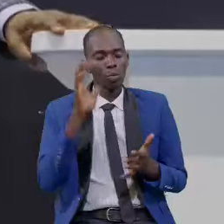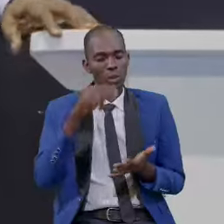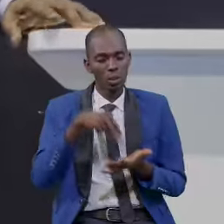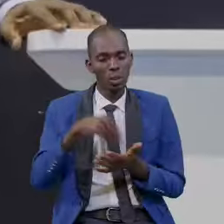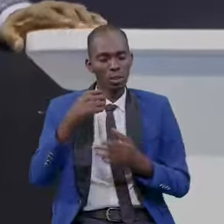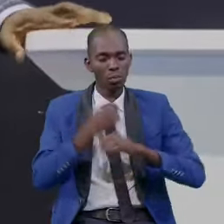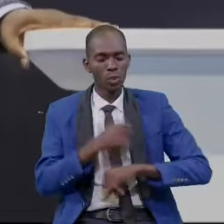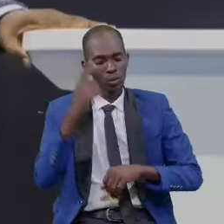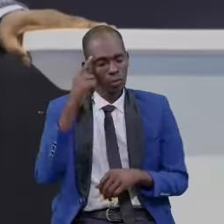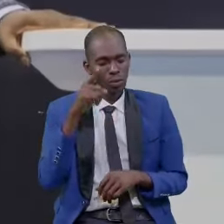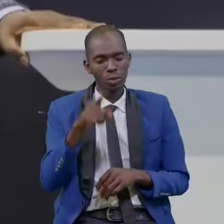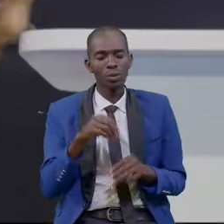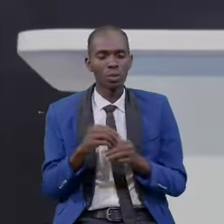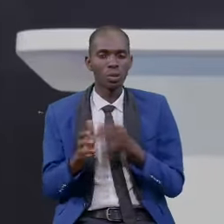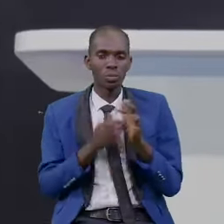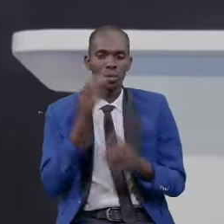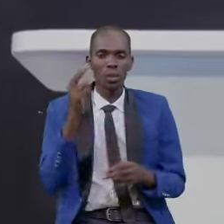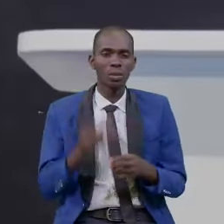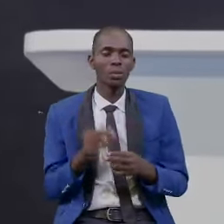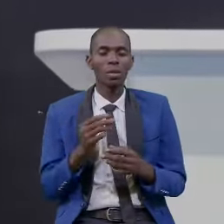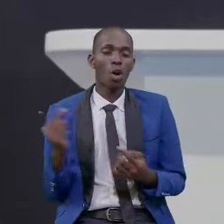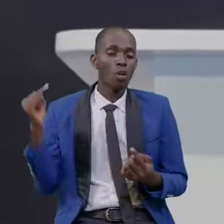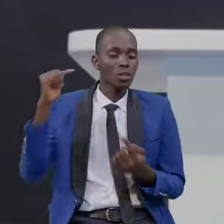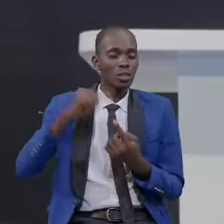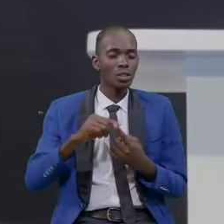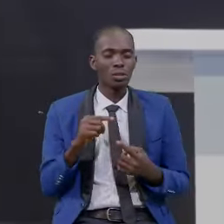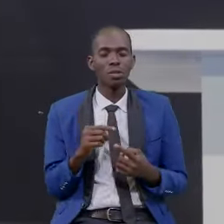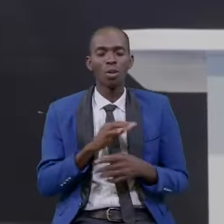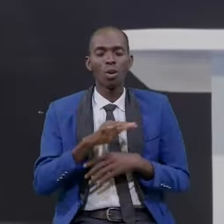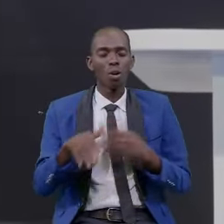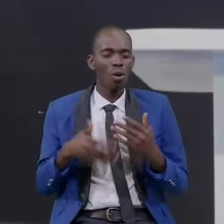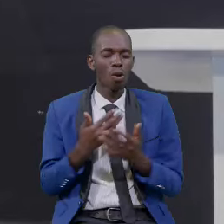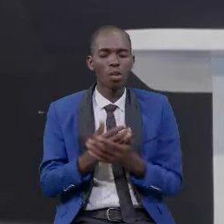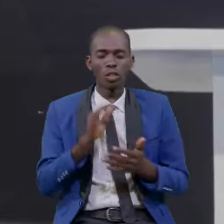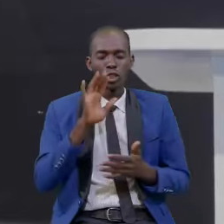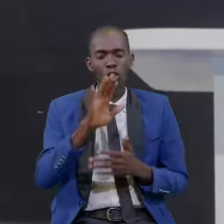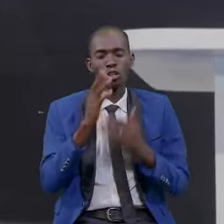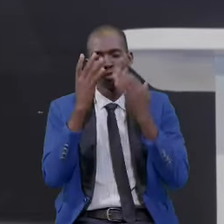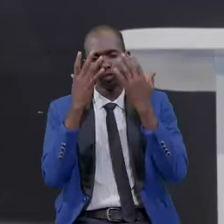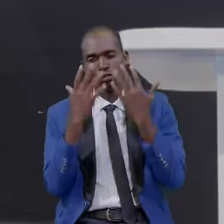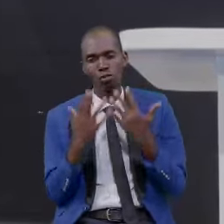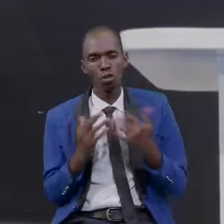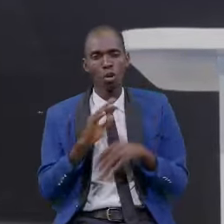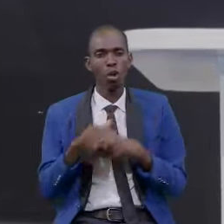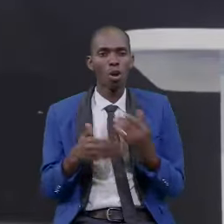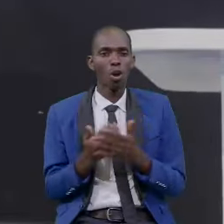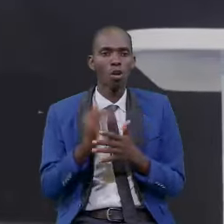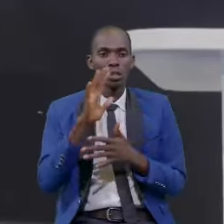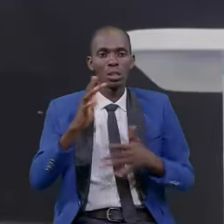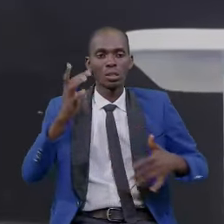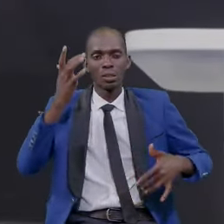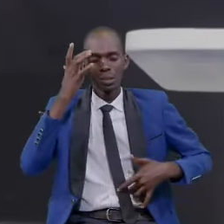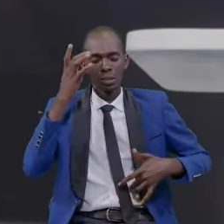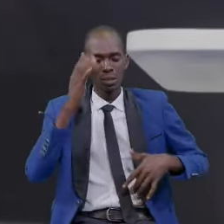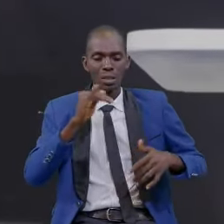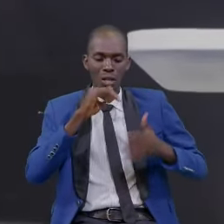still be there waiting for you. Until all your sorrow, all your sickness is gone, he'll